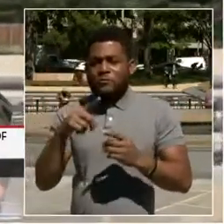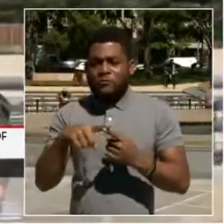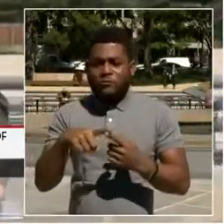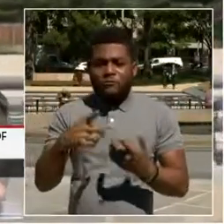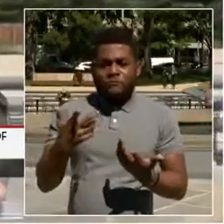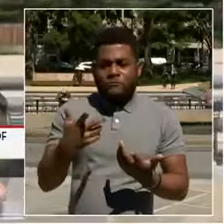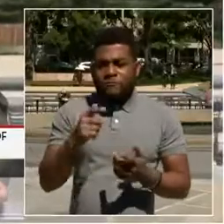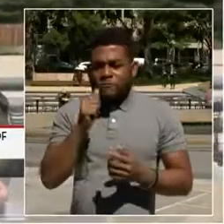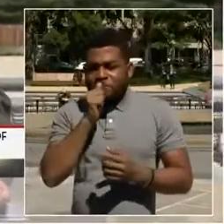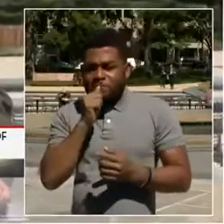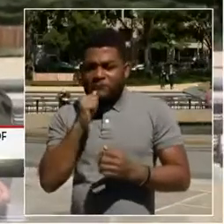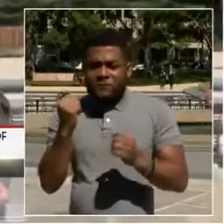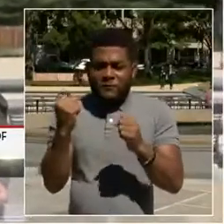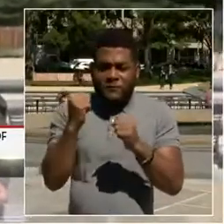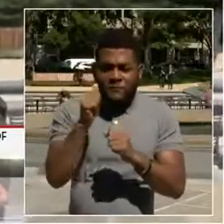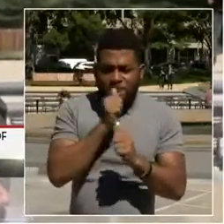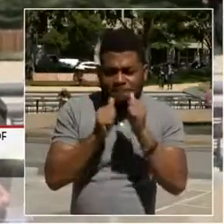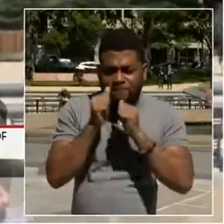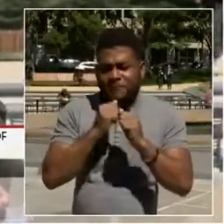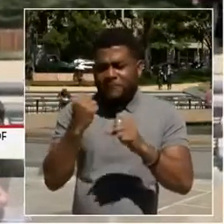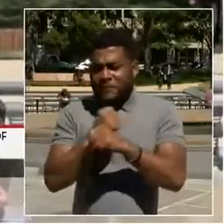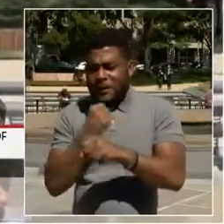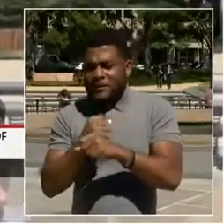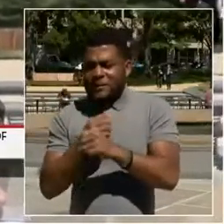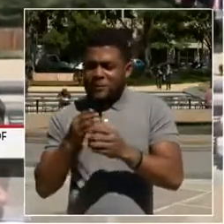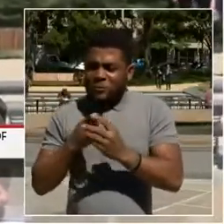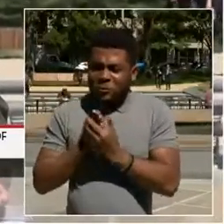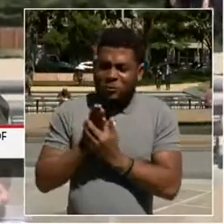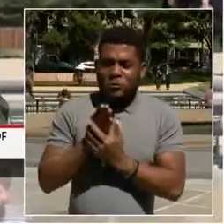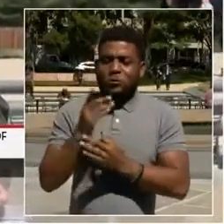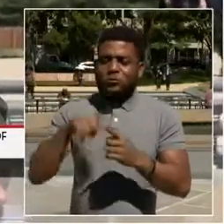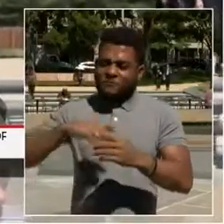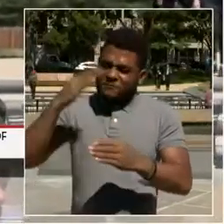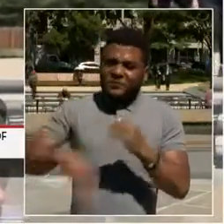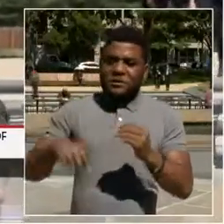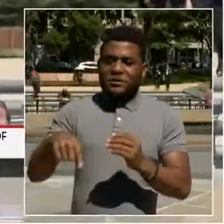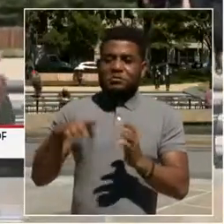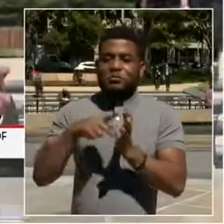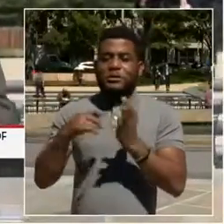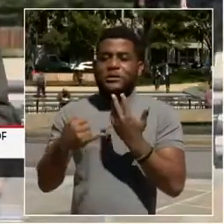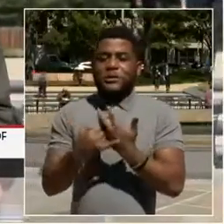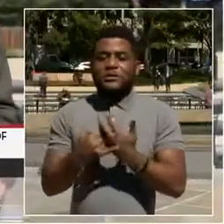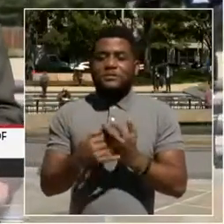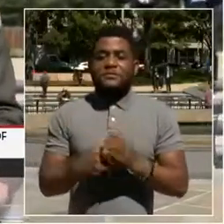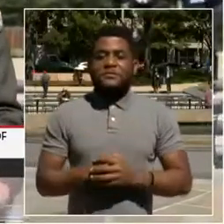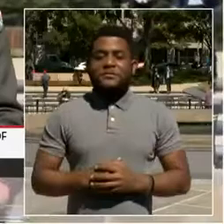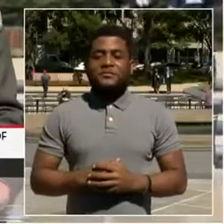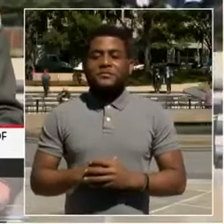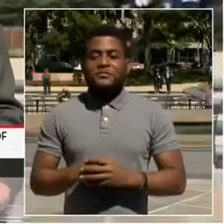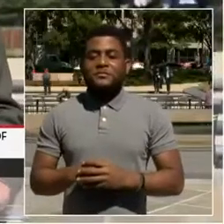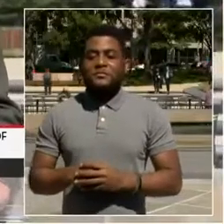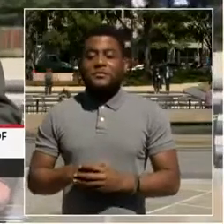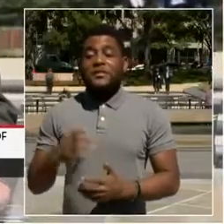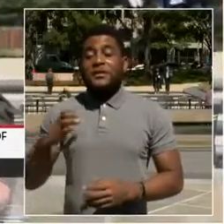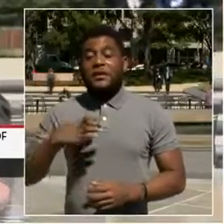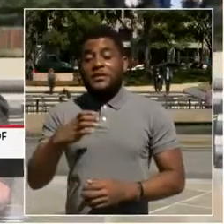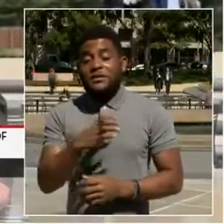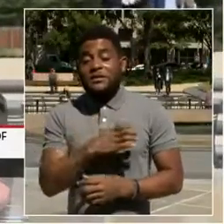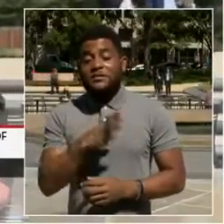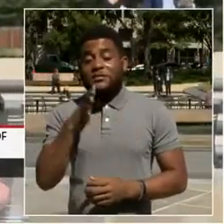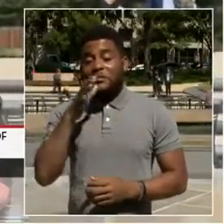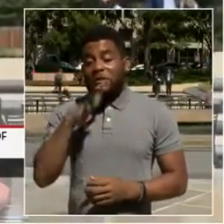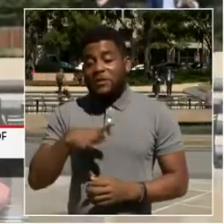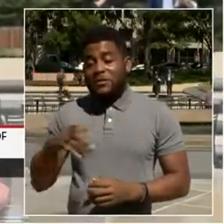years to see this through. And I want to recognize a couple of individuals. Our sincere thanks to Congresswoman Eleanor Holmes